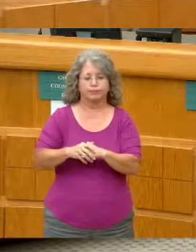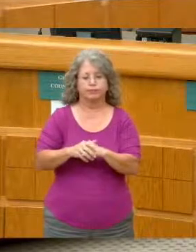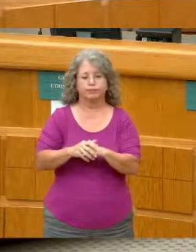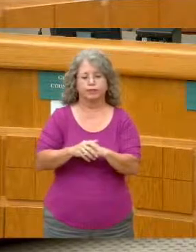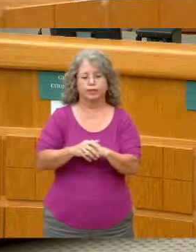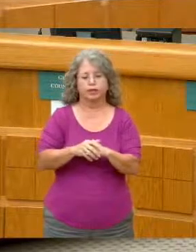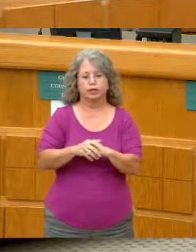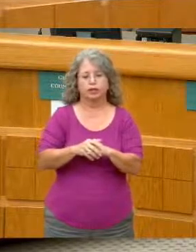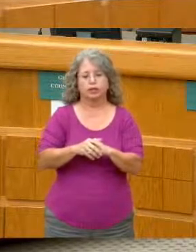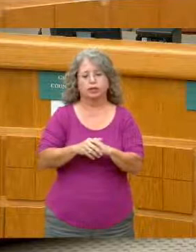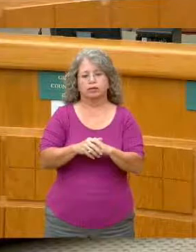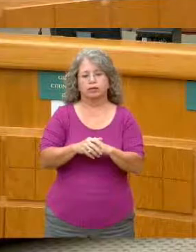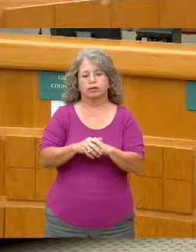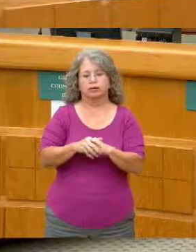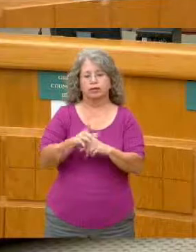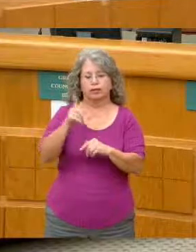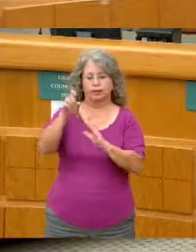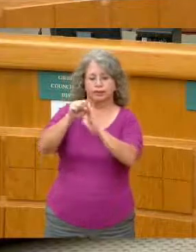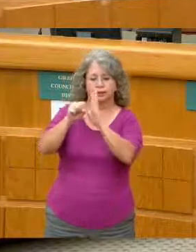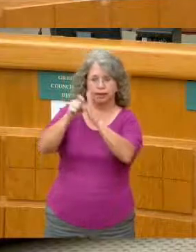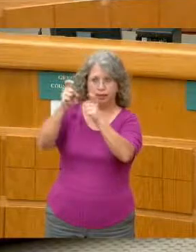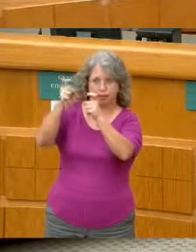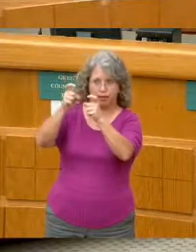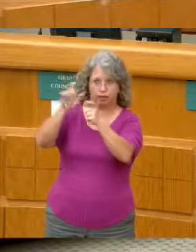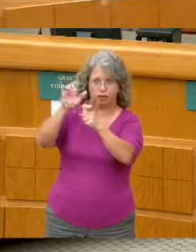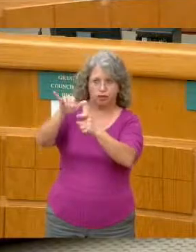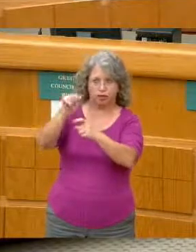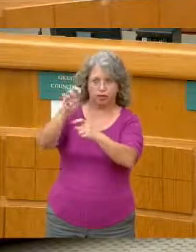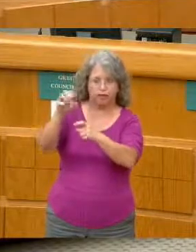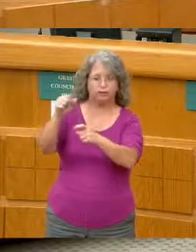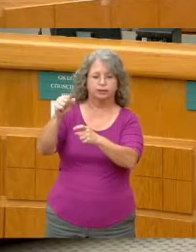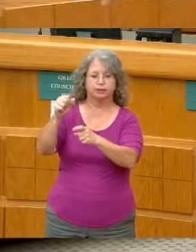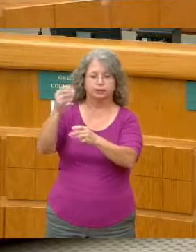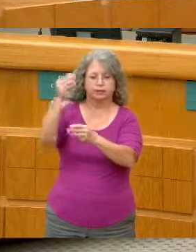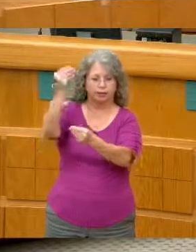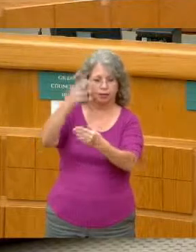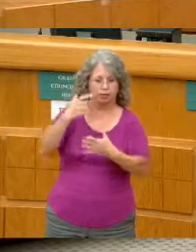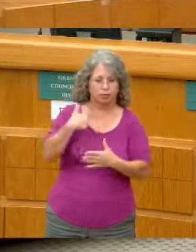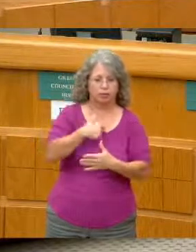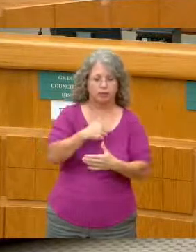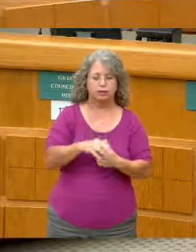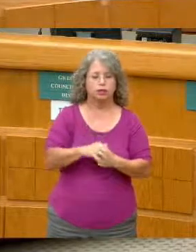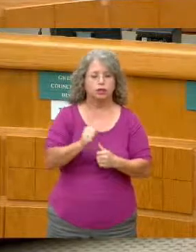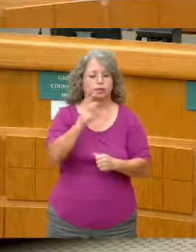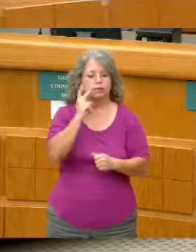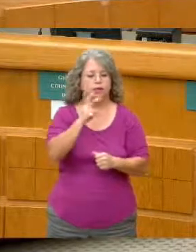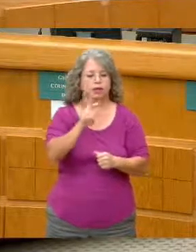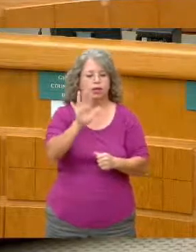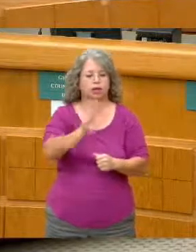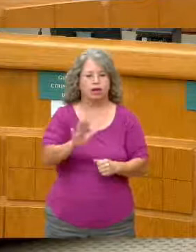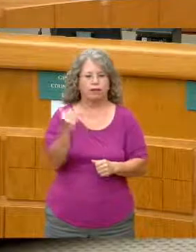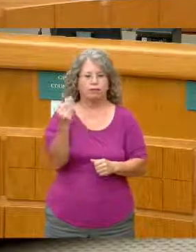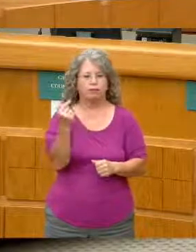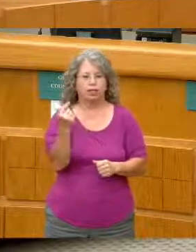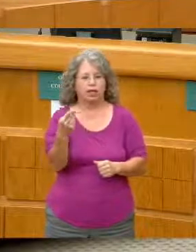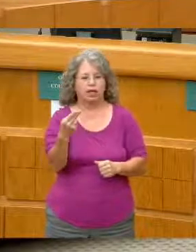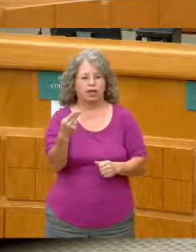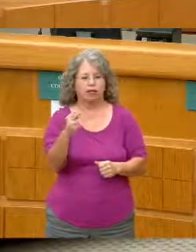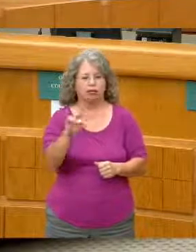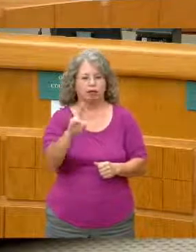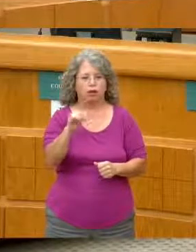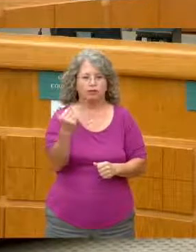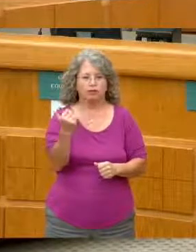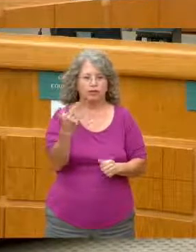from Nueces County. It's just they're managing the cases, and then they tell us, and we put them in our database. So you can see the trend went up